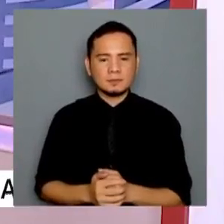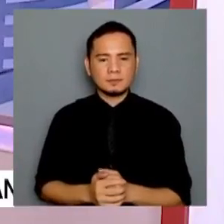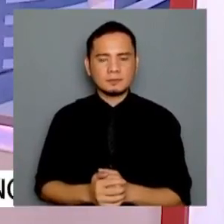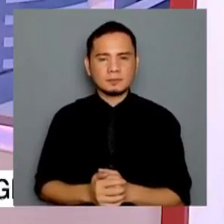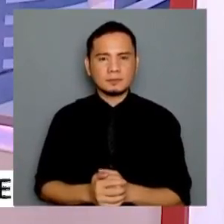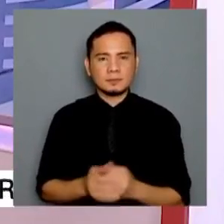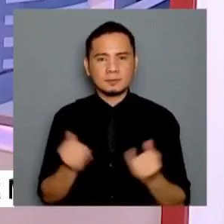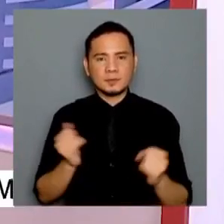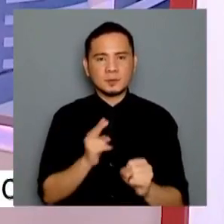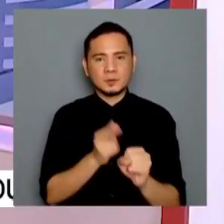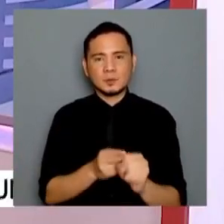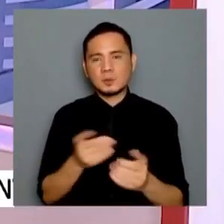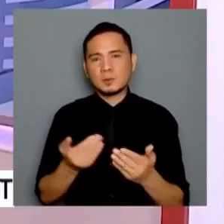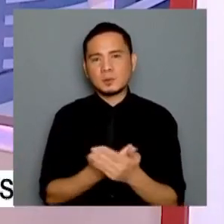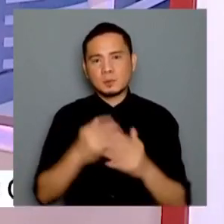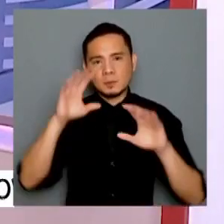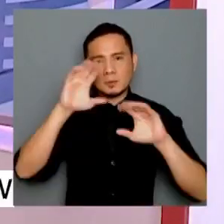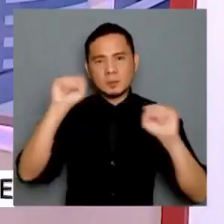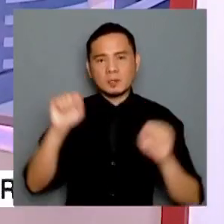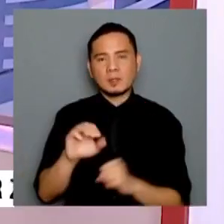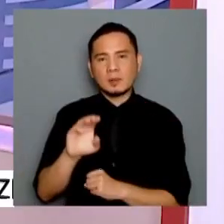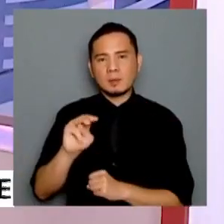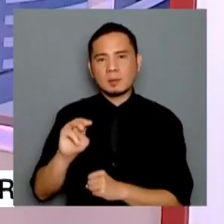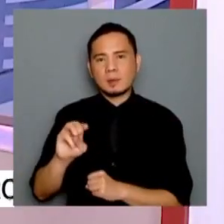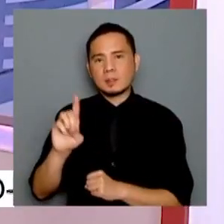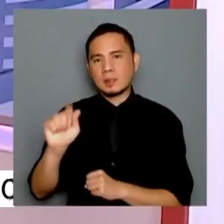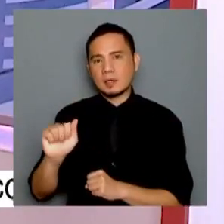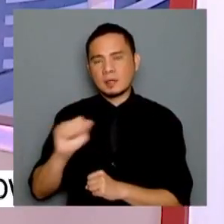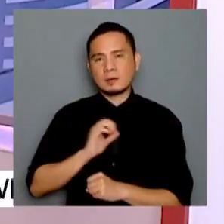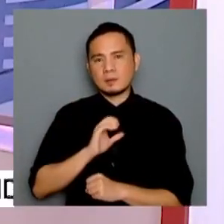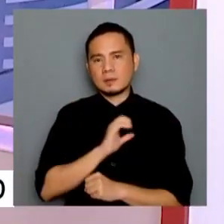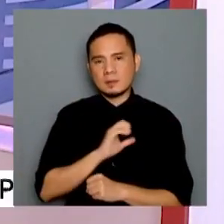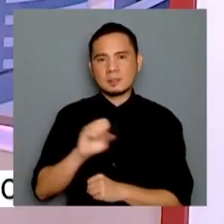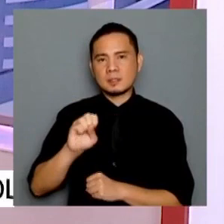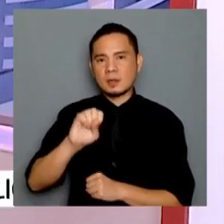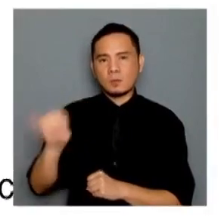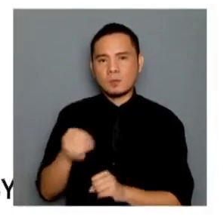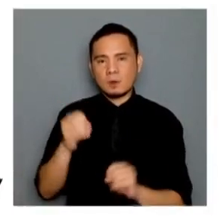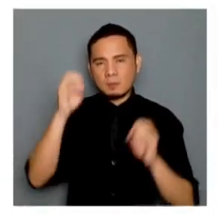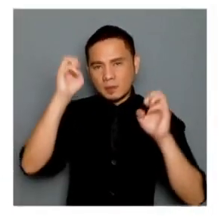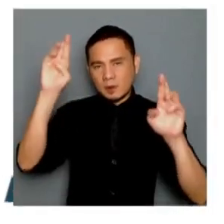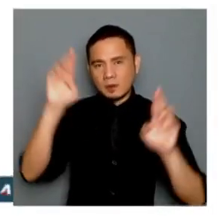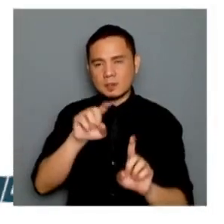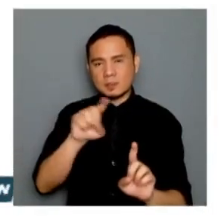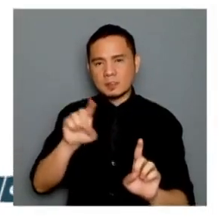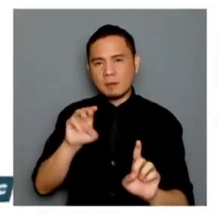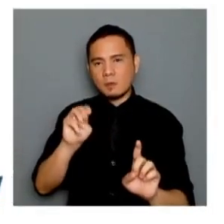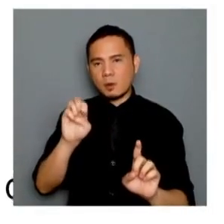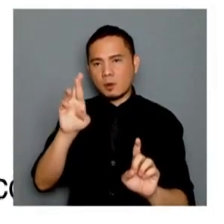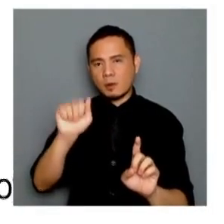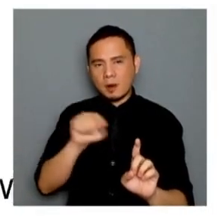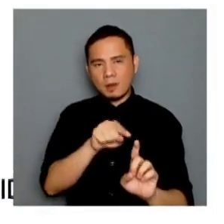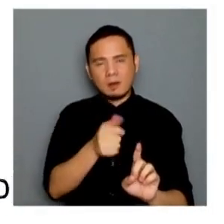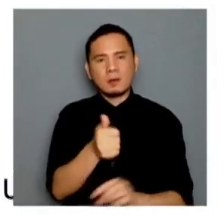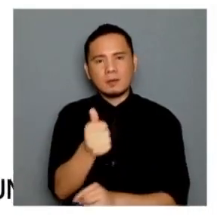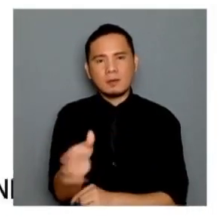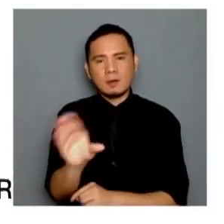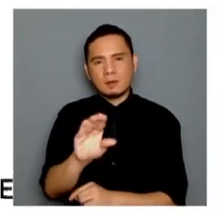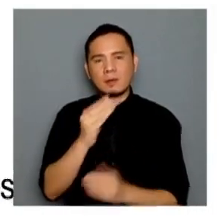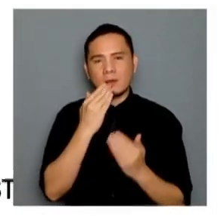Joining us now is a new president of the Metro Manila Council, San Juan City Mayor Francis Zamora. Mayor Zamora, good afternoon to you and thank you for joining us